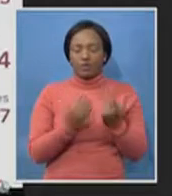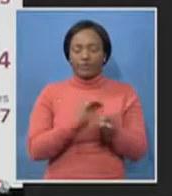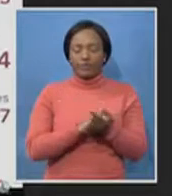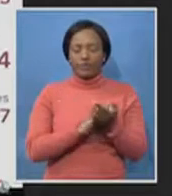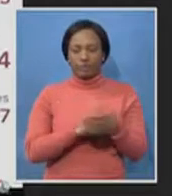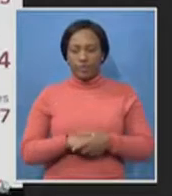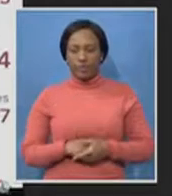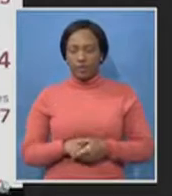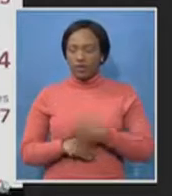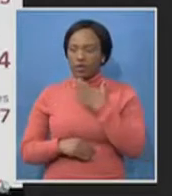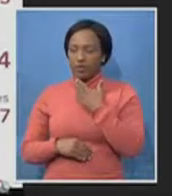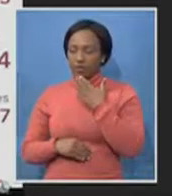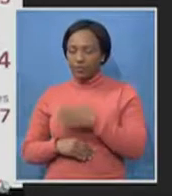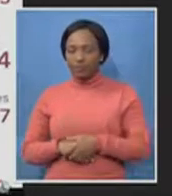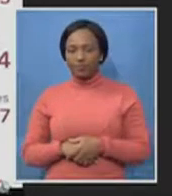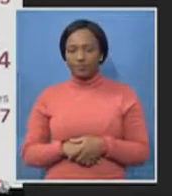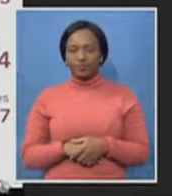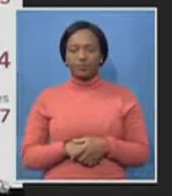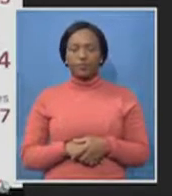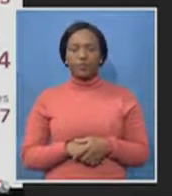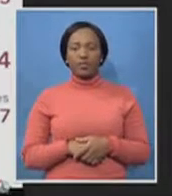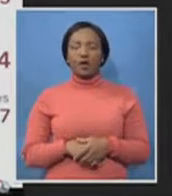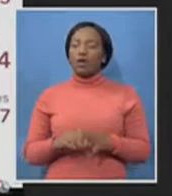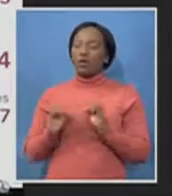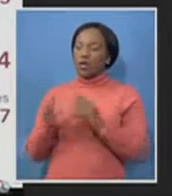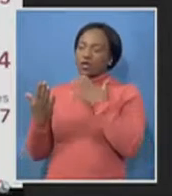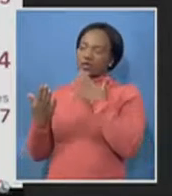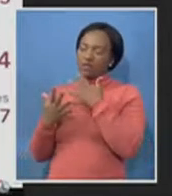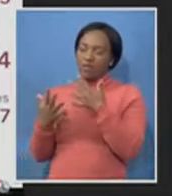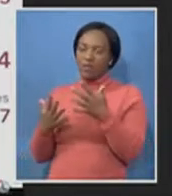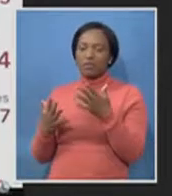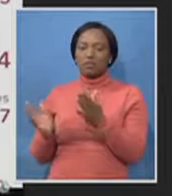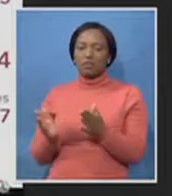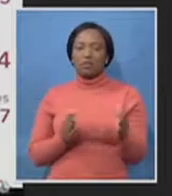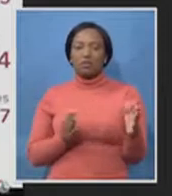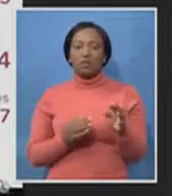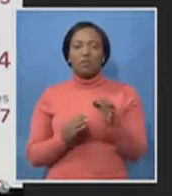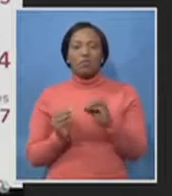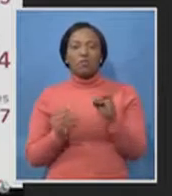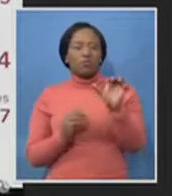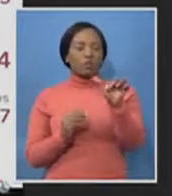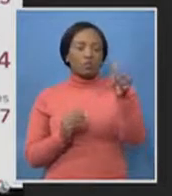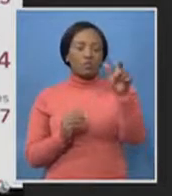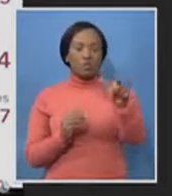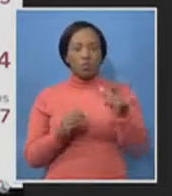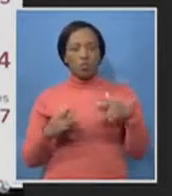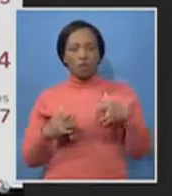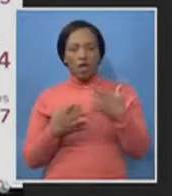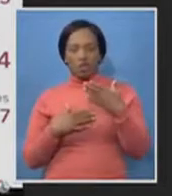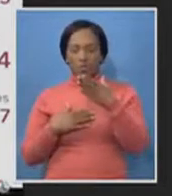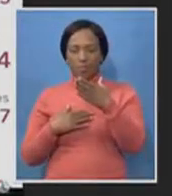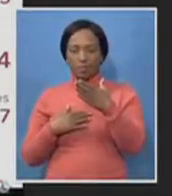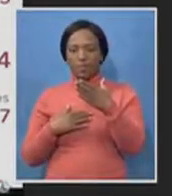right, thank you very much. We move on to someone who's joining us live, and that is